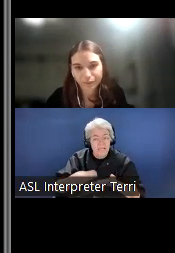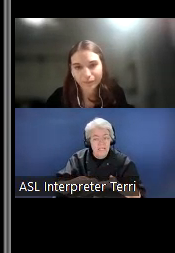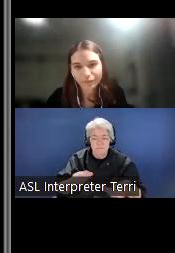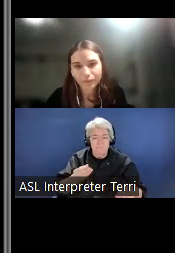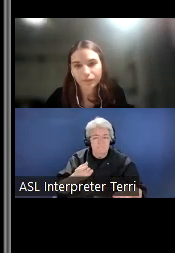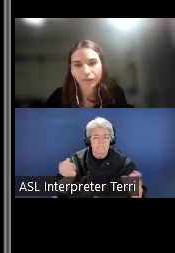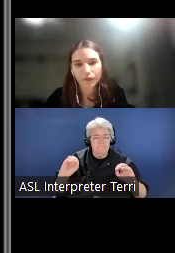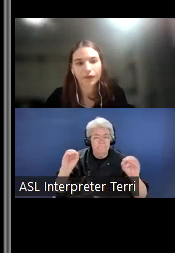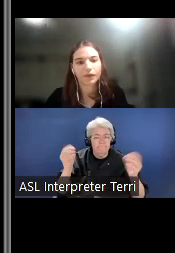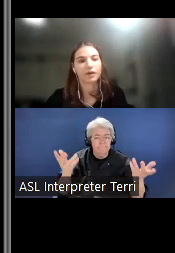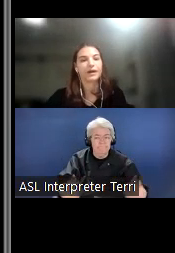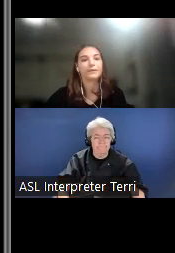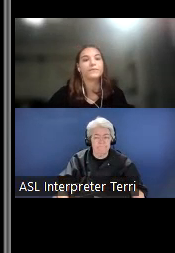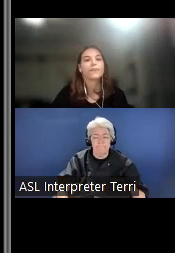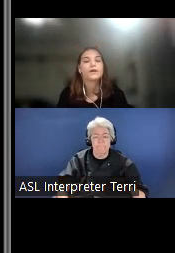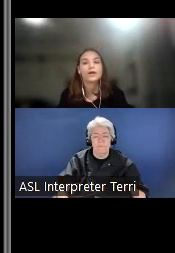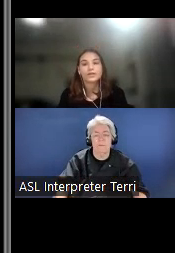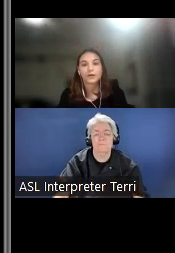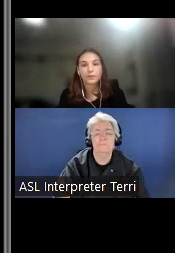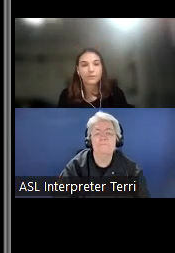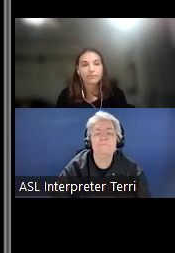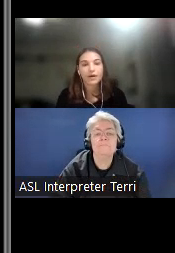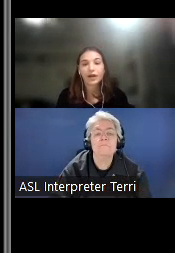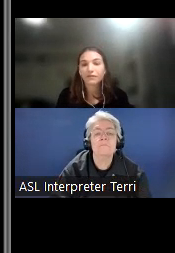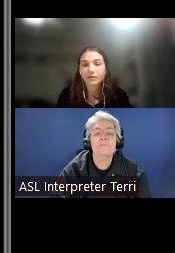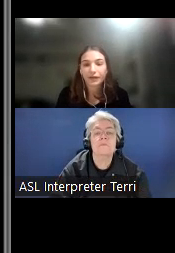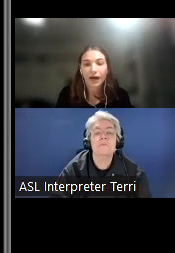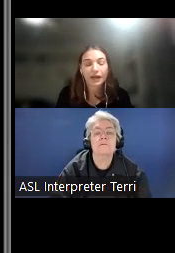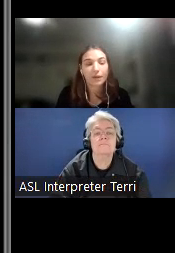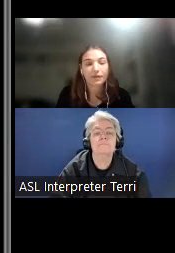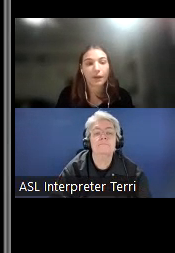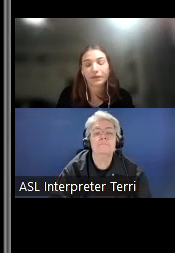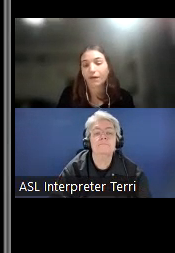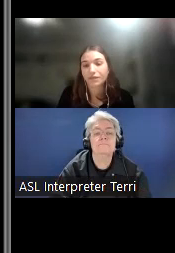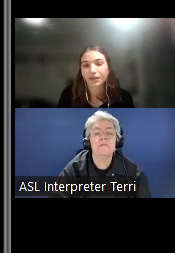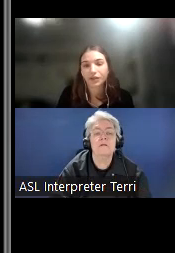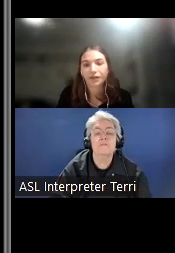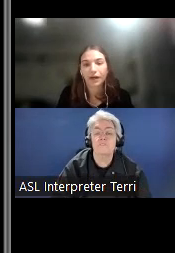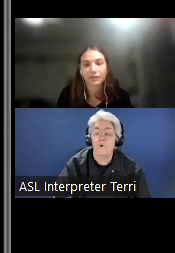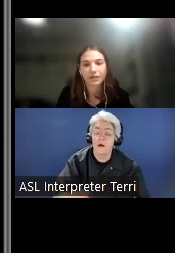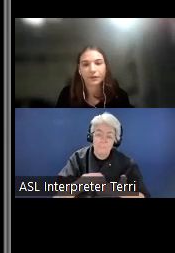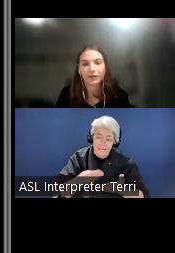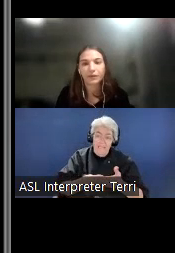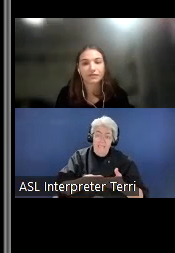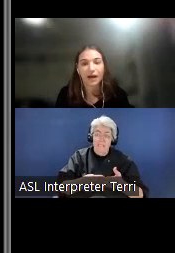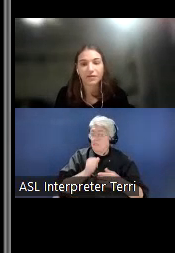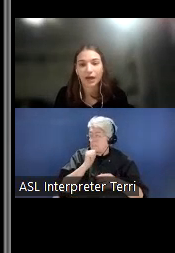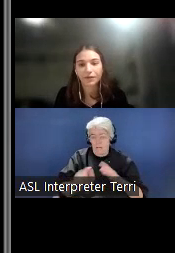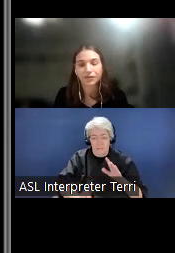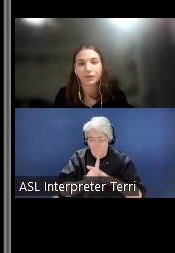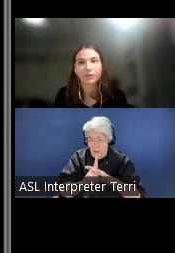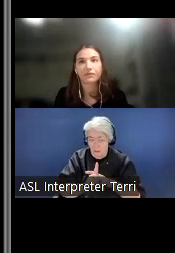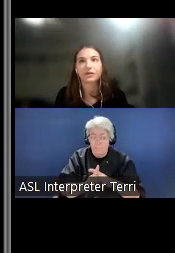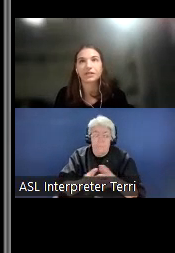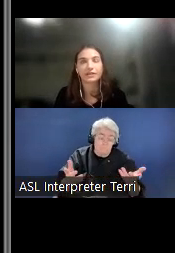conversation. All right. So money often may not come up in conversation. Typically, when a survivor